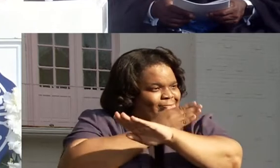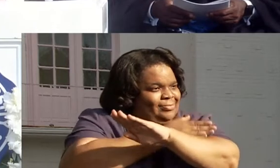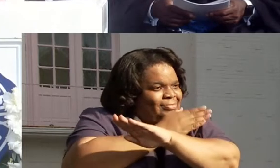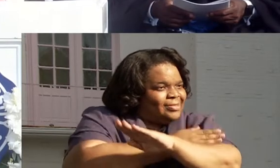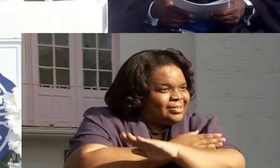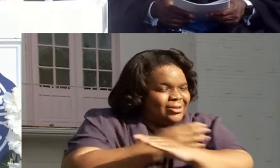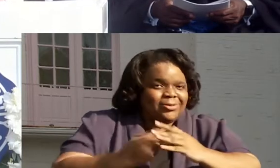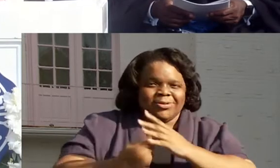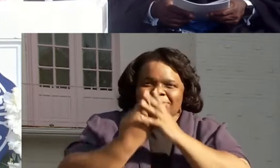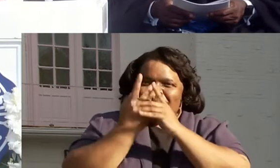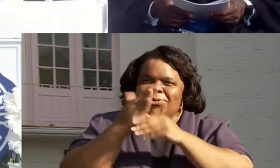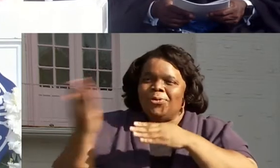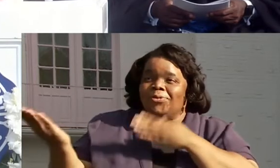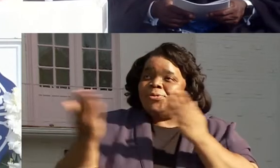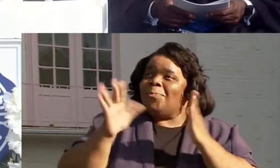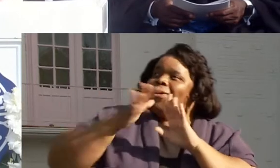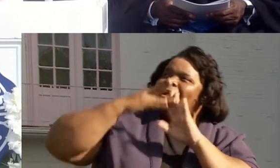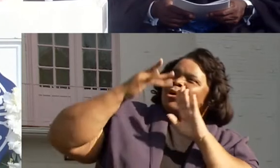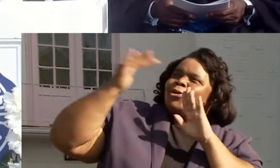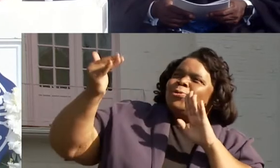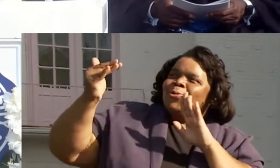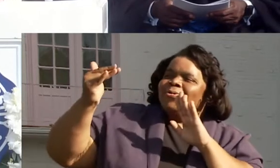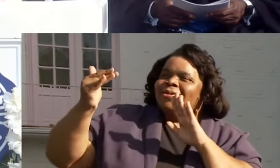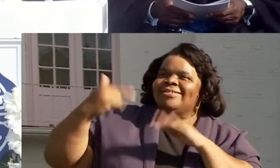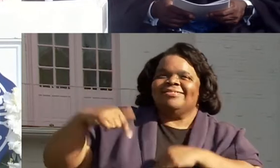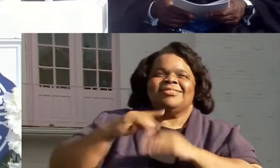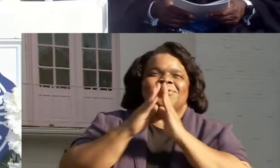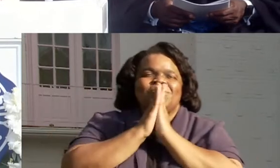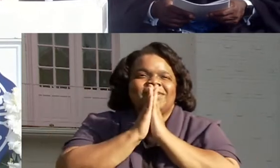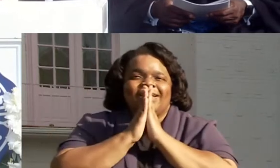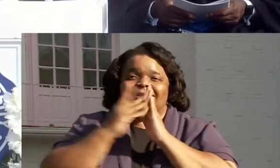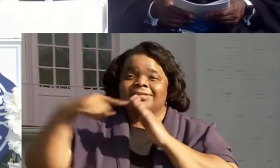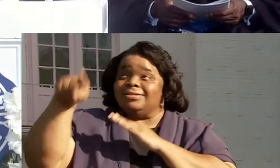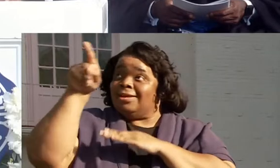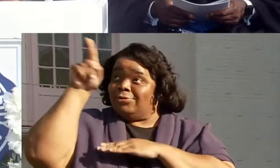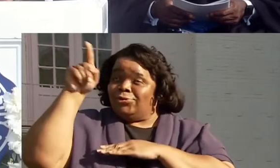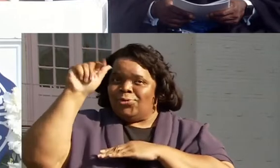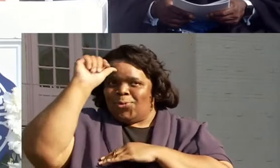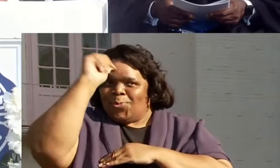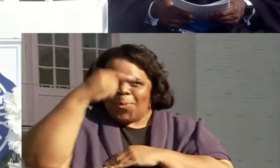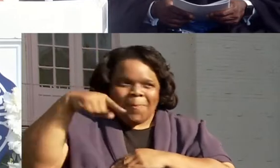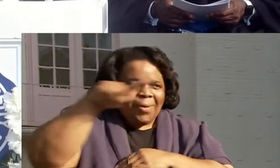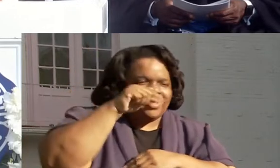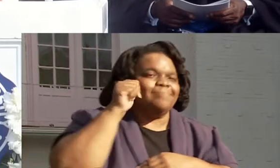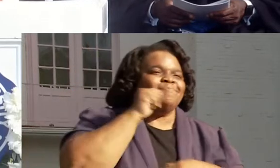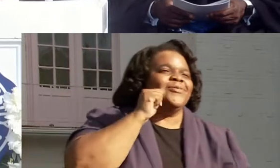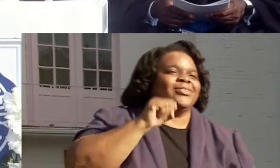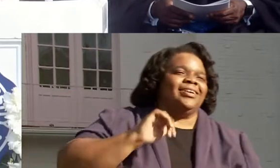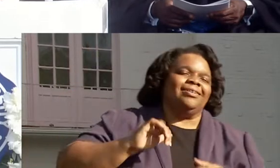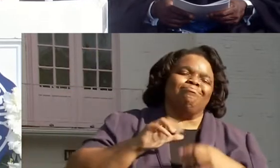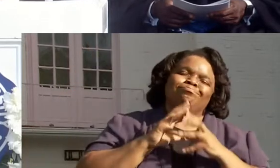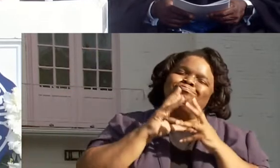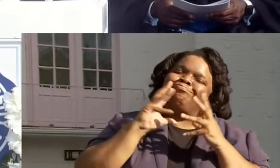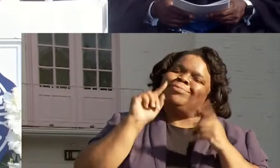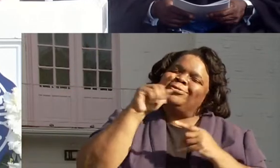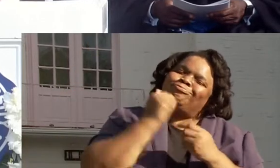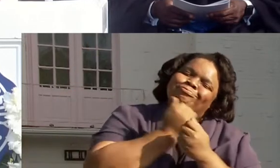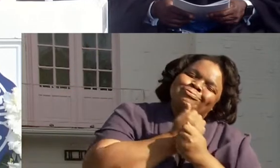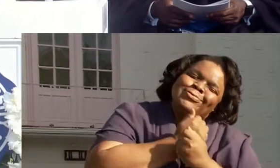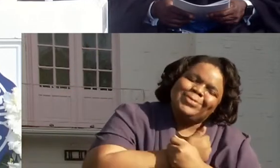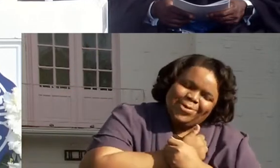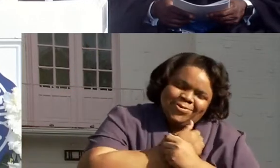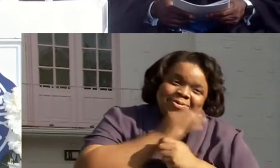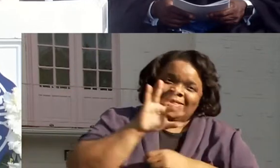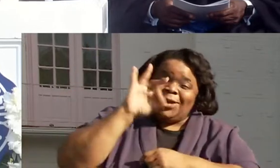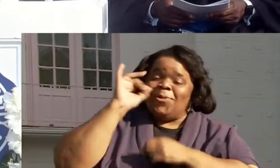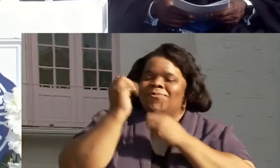flourish, to bring glory. We ask that you will remind them every day how much you love them and that you would find security